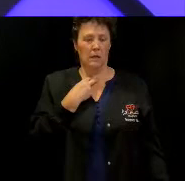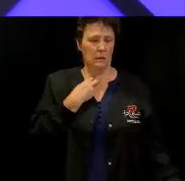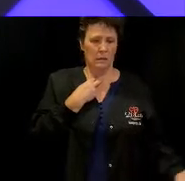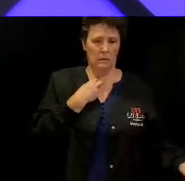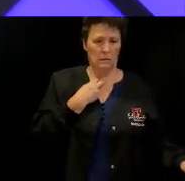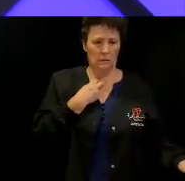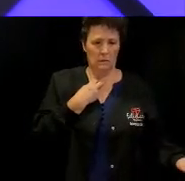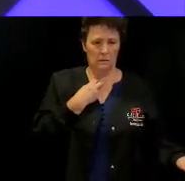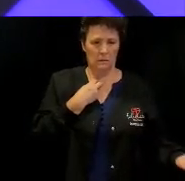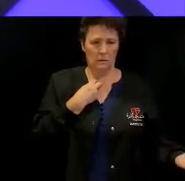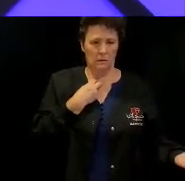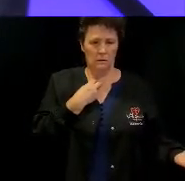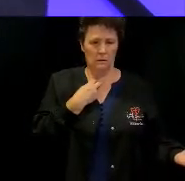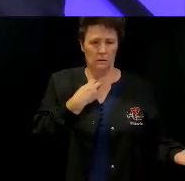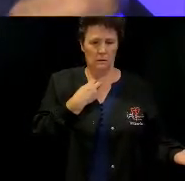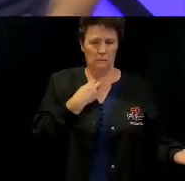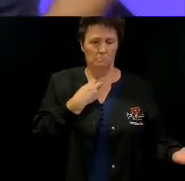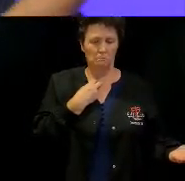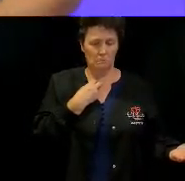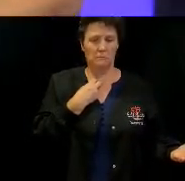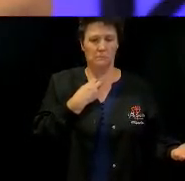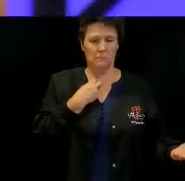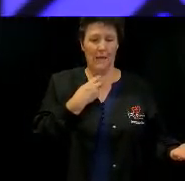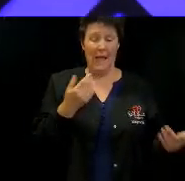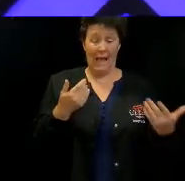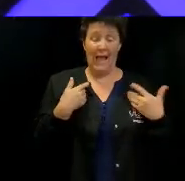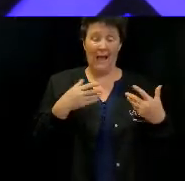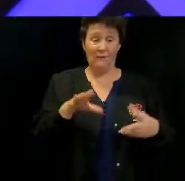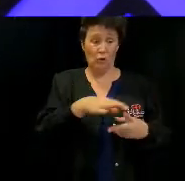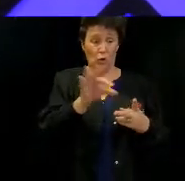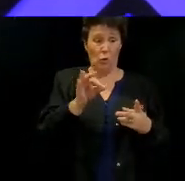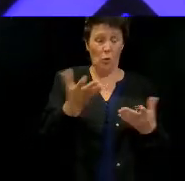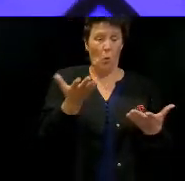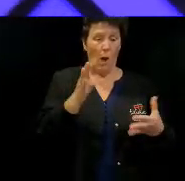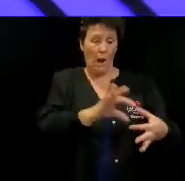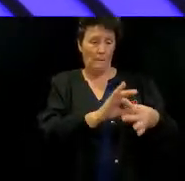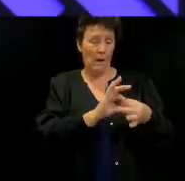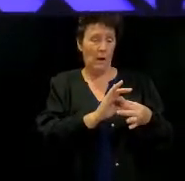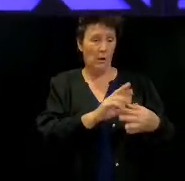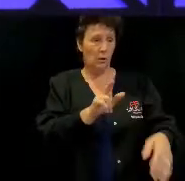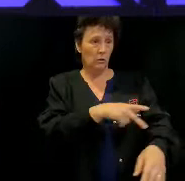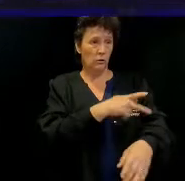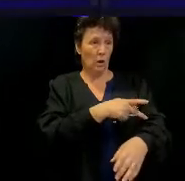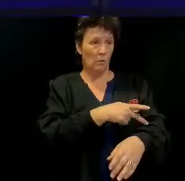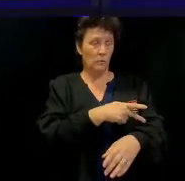right? Amen. I have a choice of what I partner with. Psalm 31 verses 13 and 14. Real quick here on the screen.